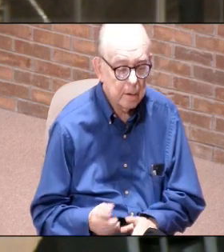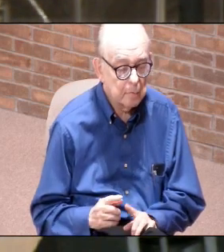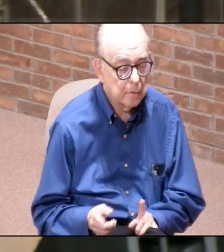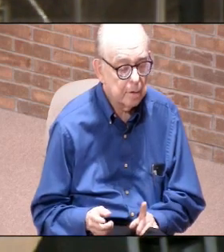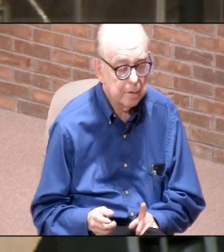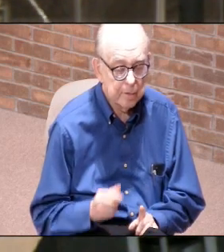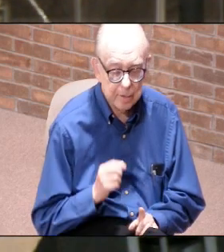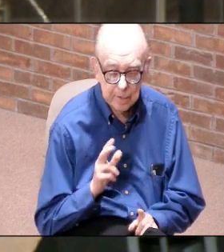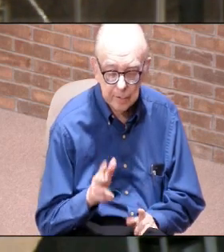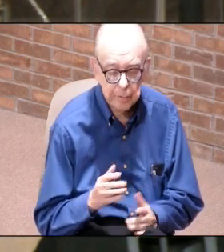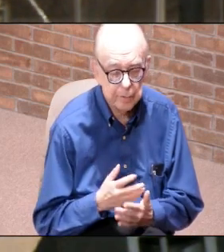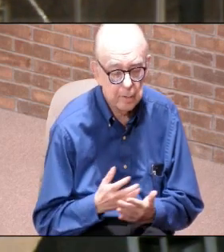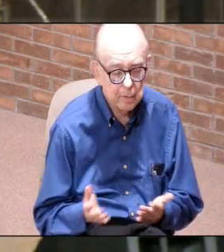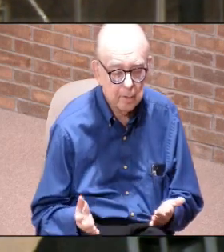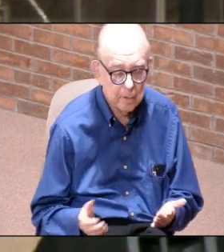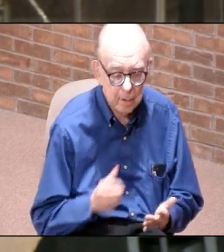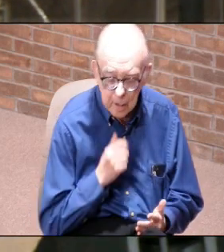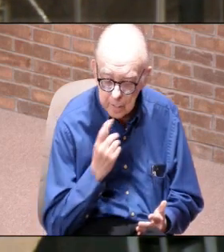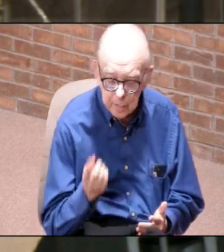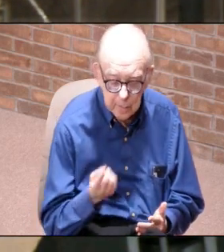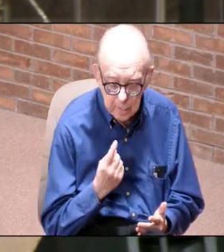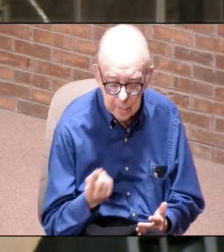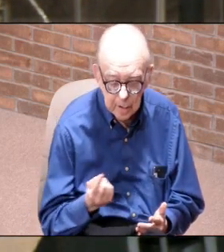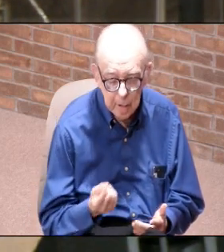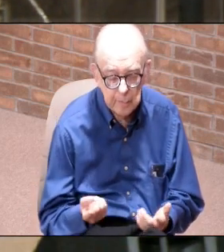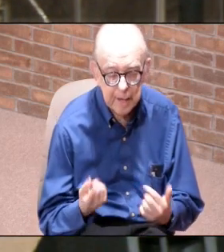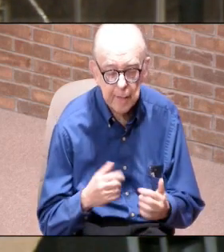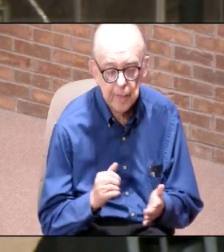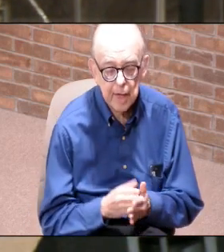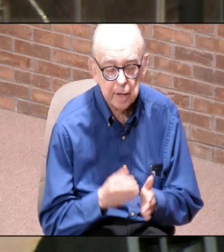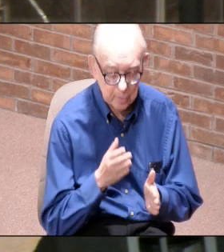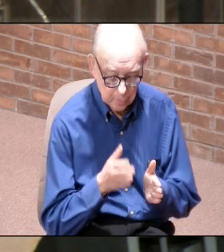Unfortunately, those three things don't always come in that order.